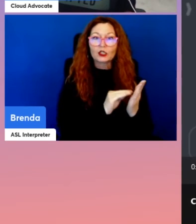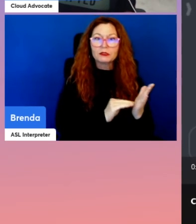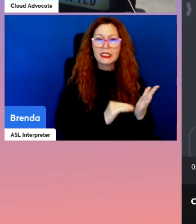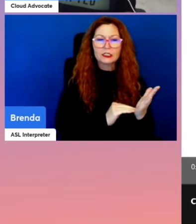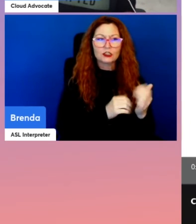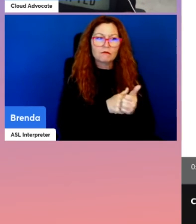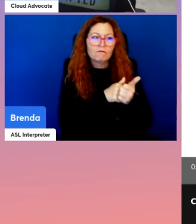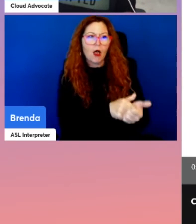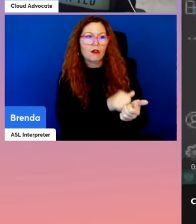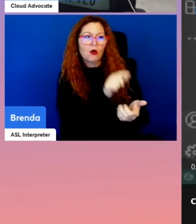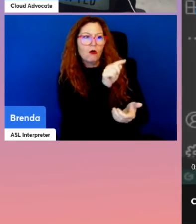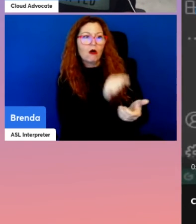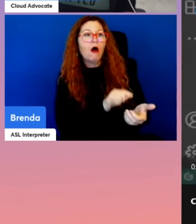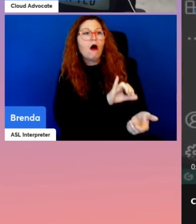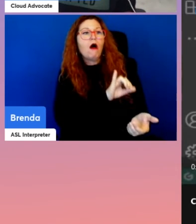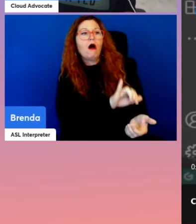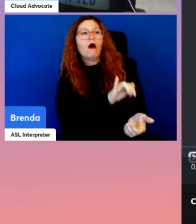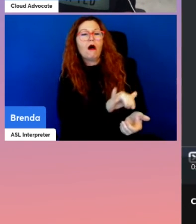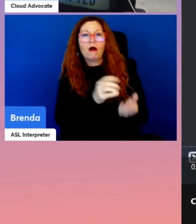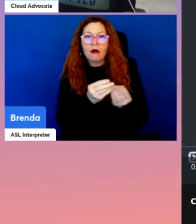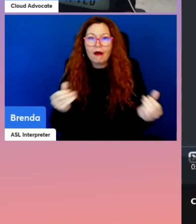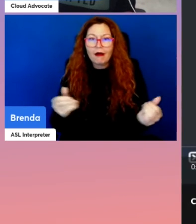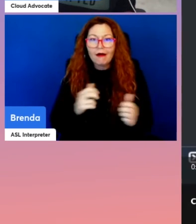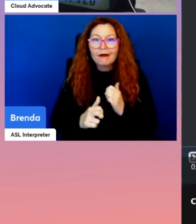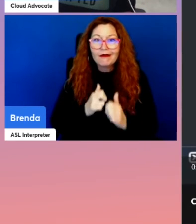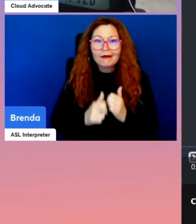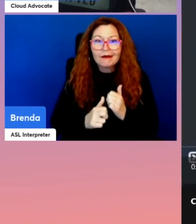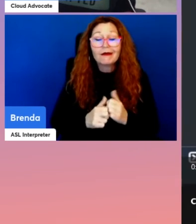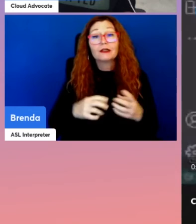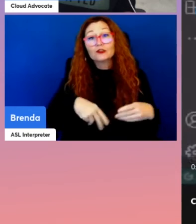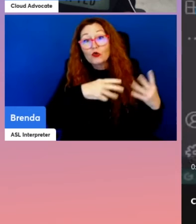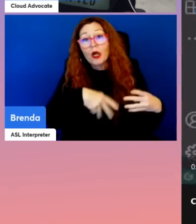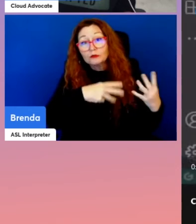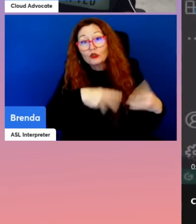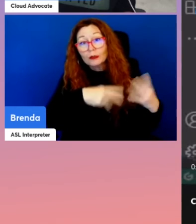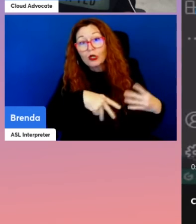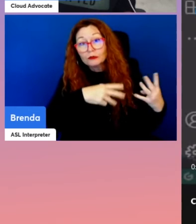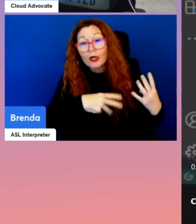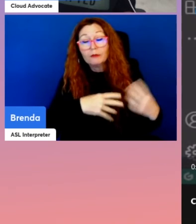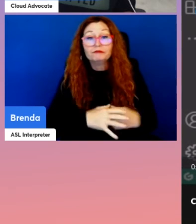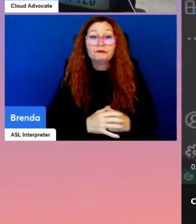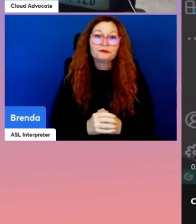problem. So scrubbing some more, scrubbing some more.